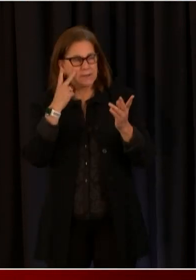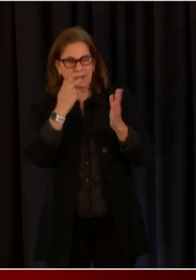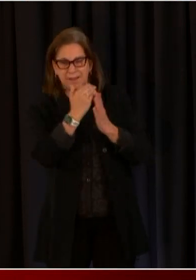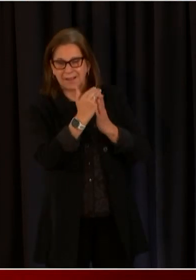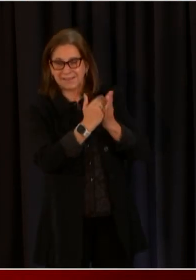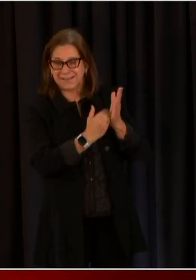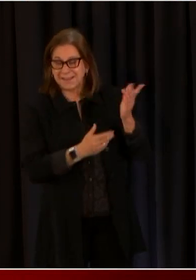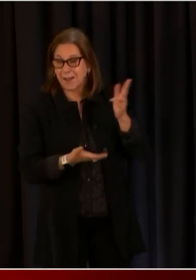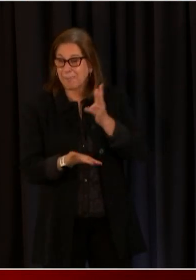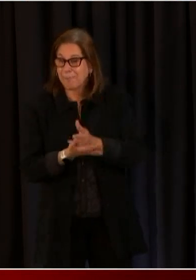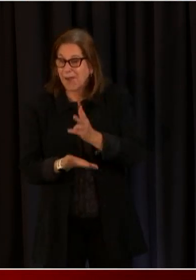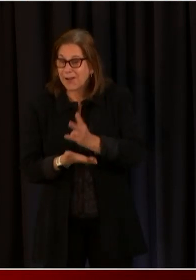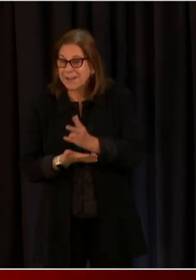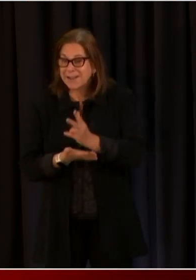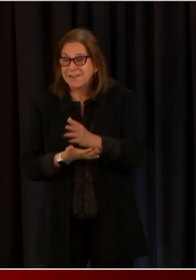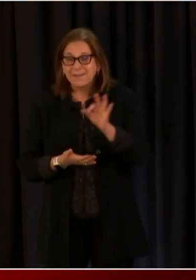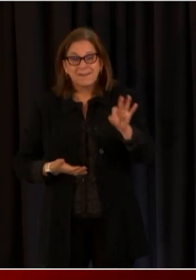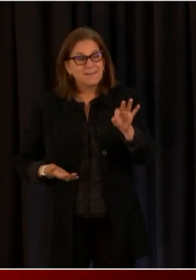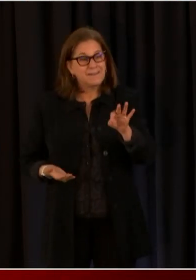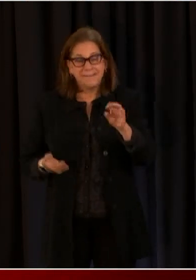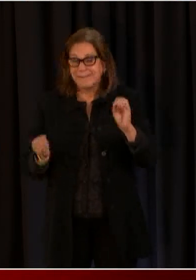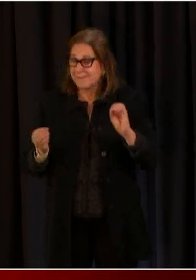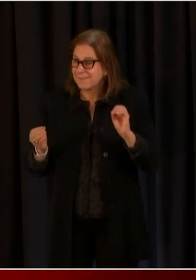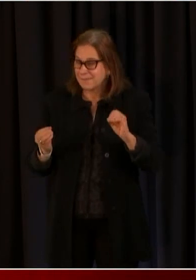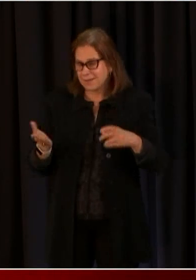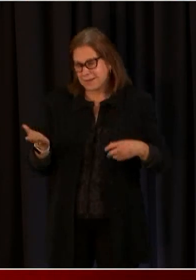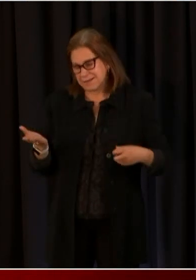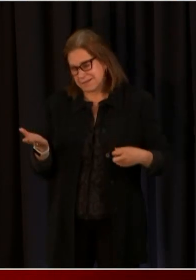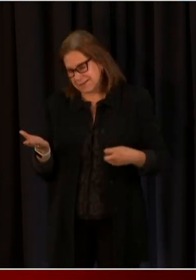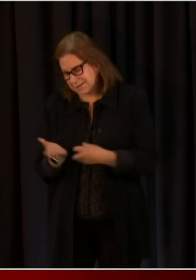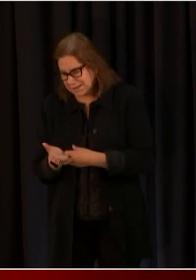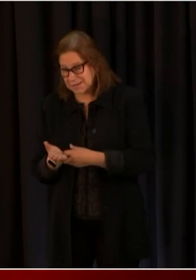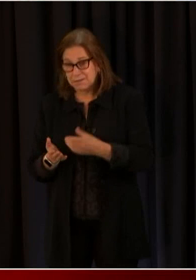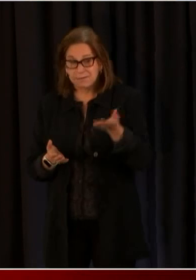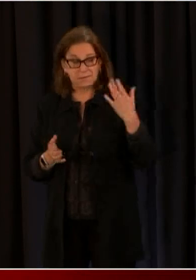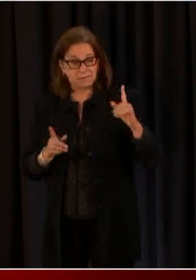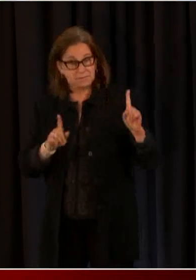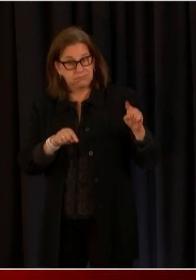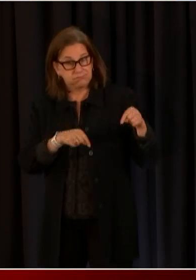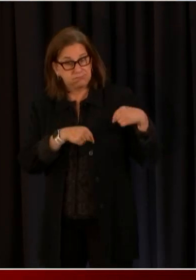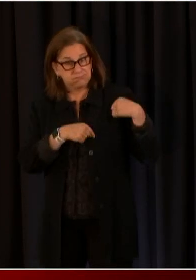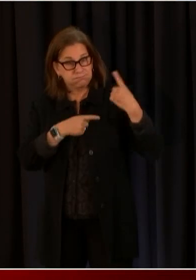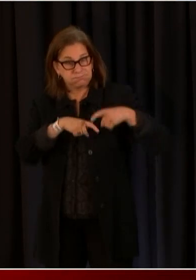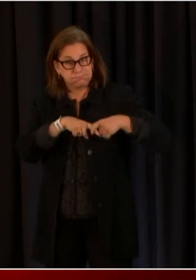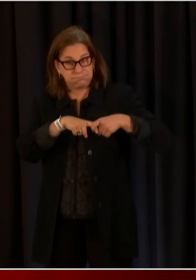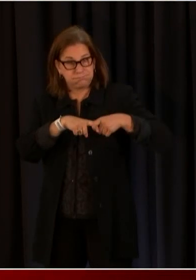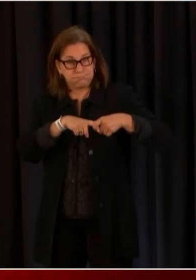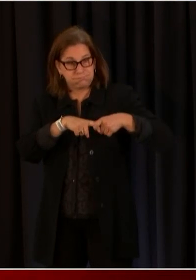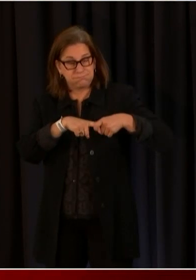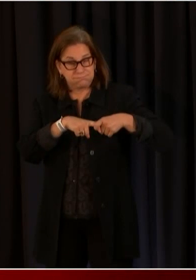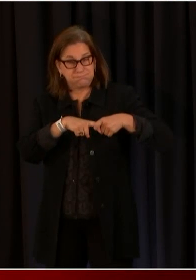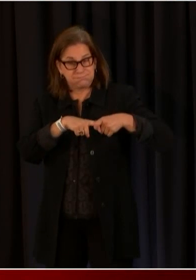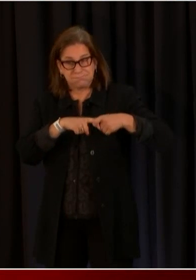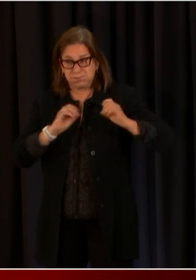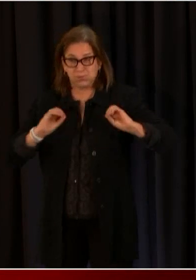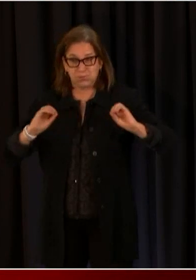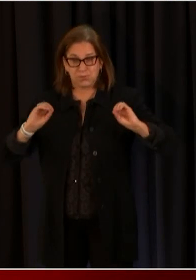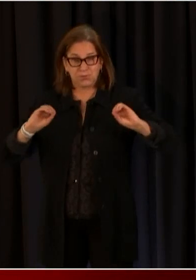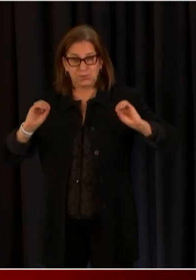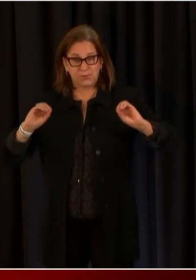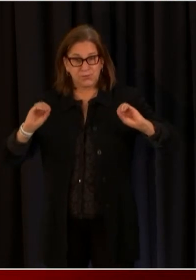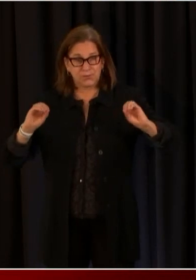things that have been on pause that will restart in the coming weeks. First, let me start with